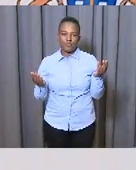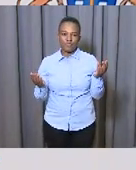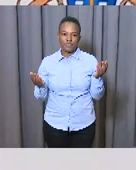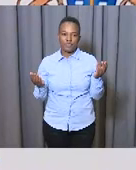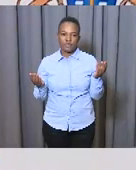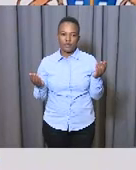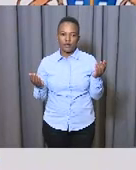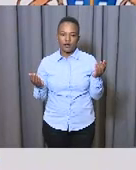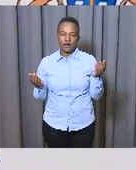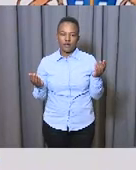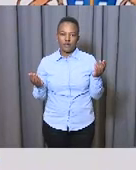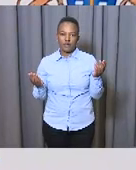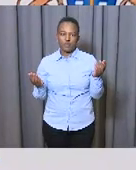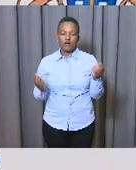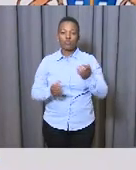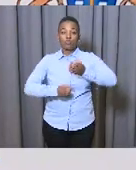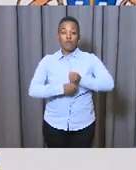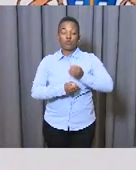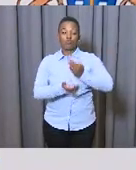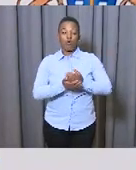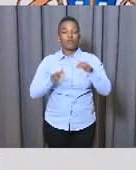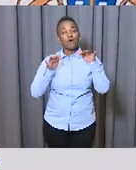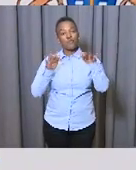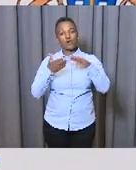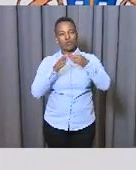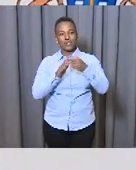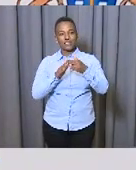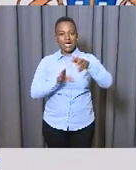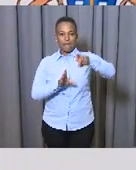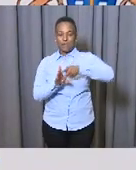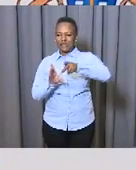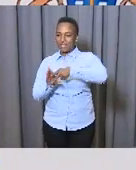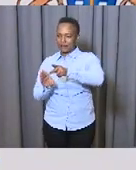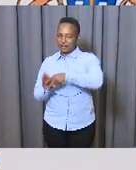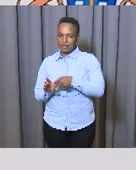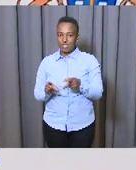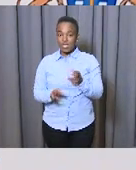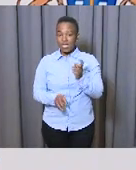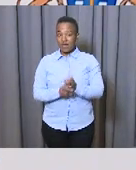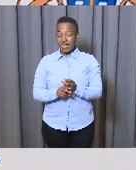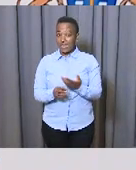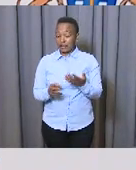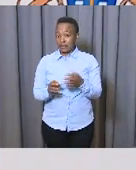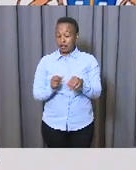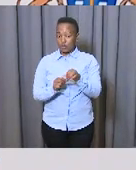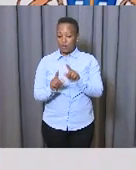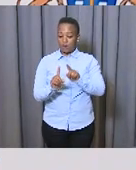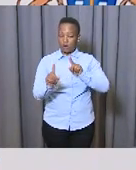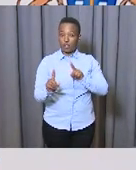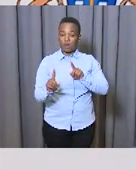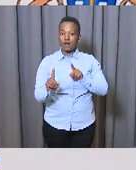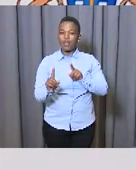we need to really ensure that the citizen participation in social. It may be difficult to do social distancing in a